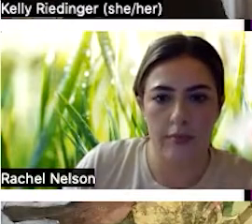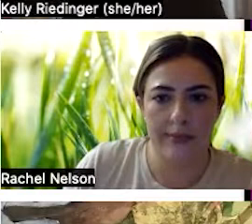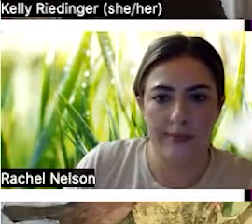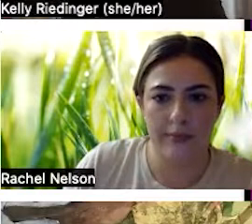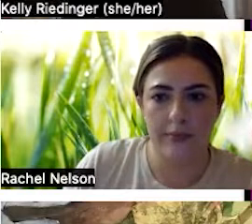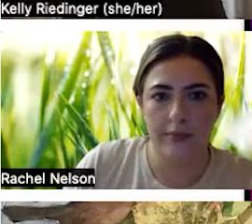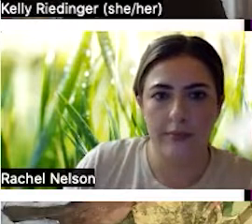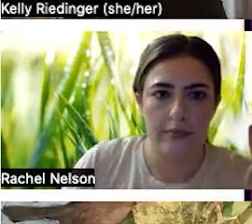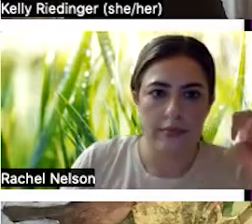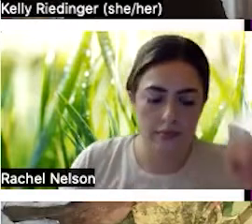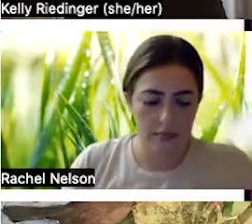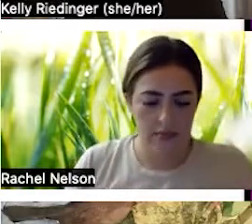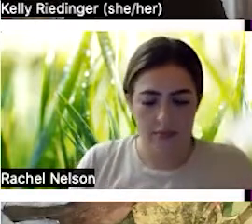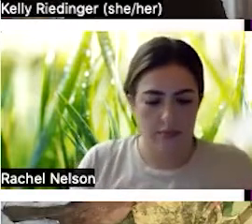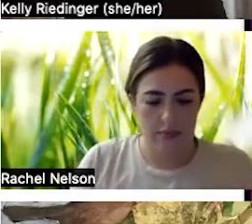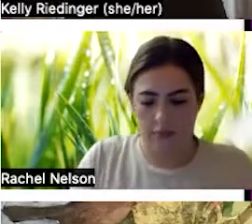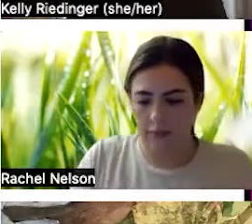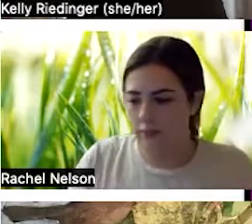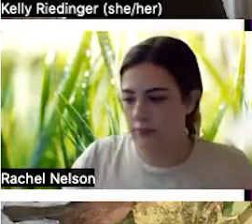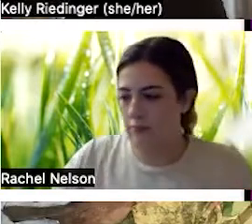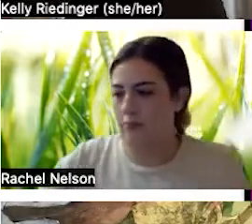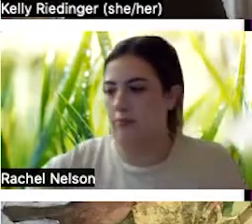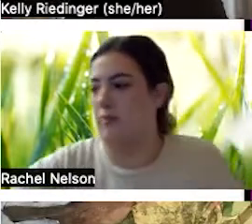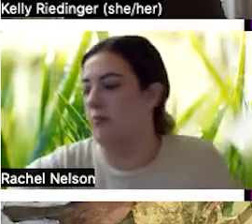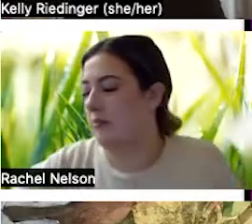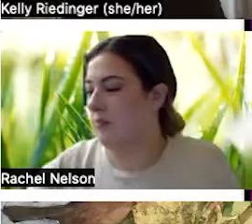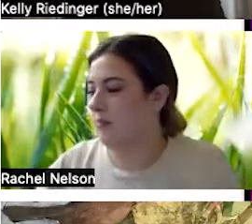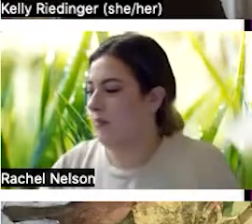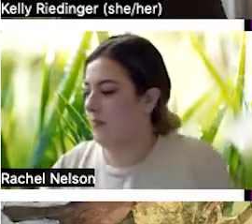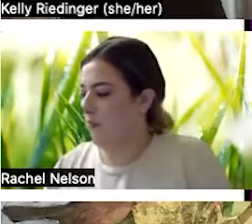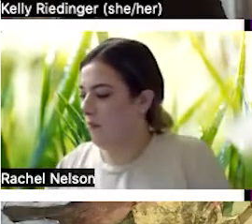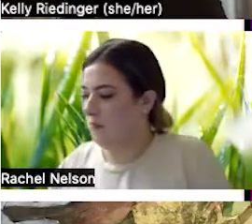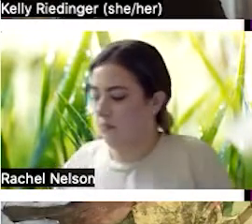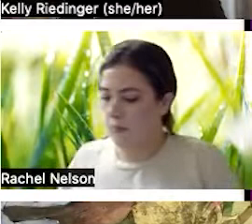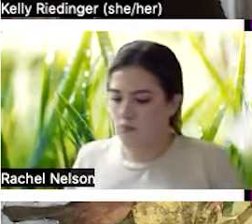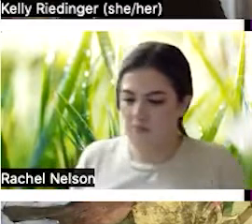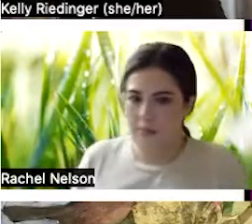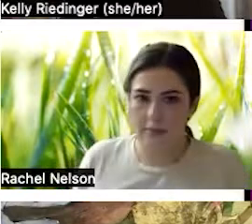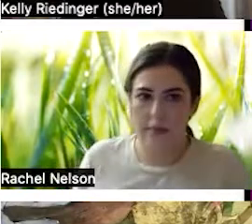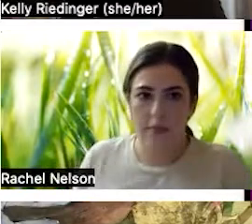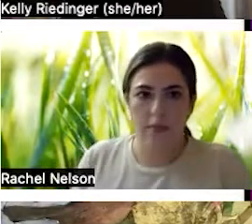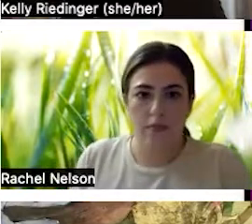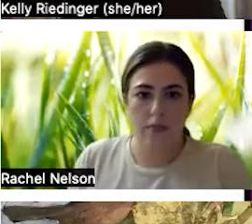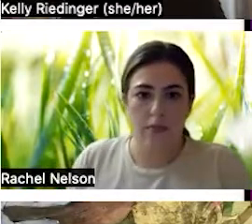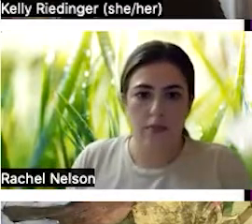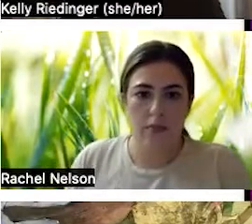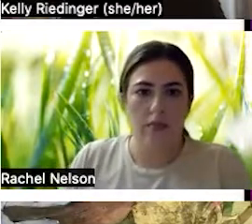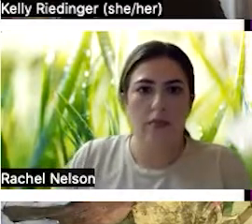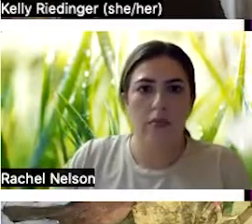Ralston, and I am a white woman with short wavy silver hair. And I'm wearing a blue shirt with